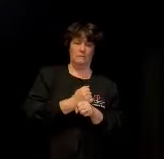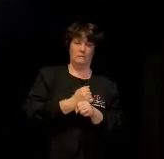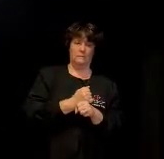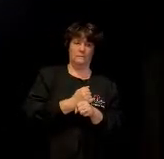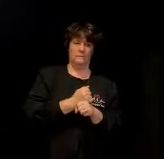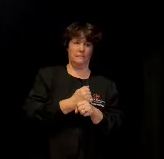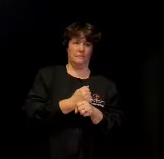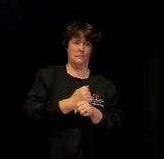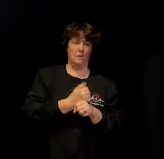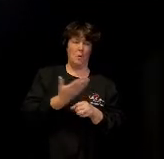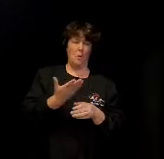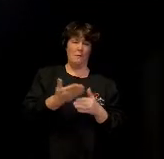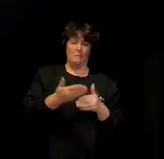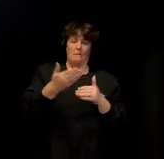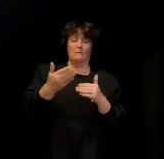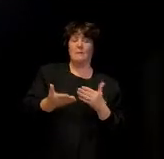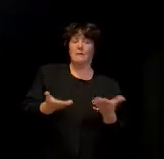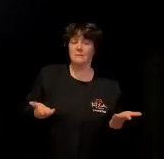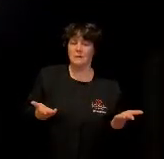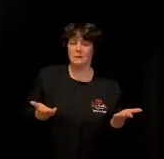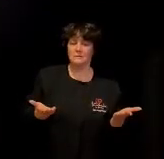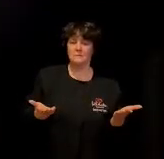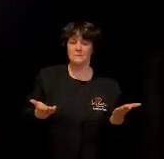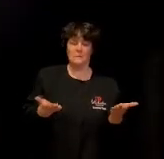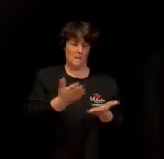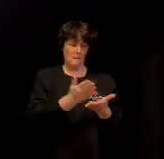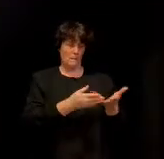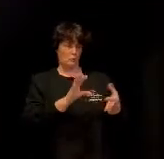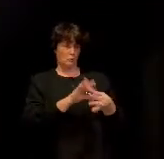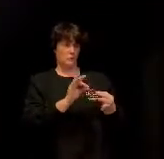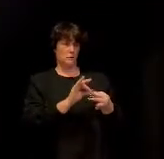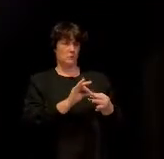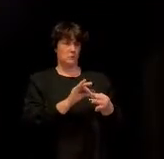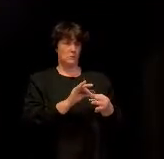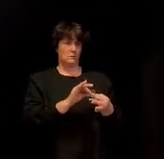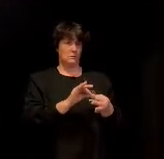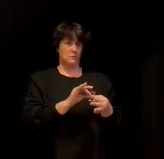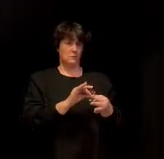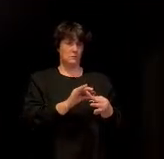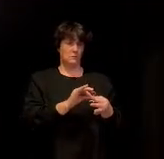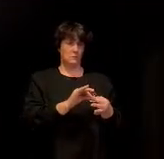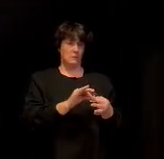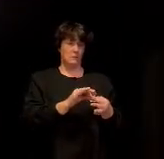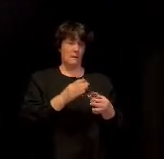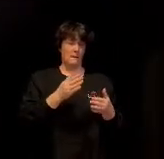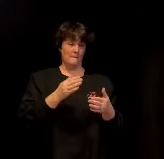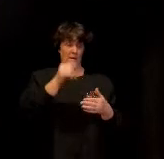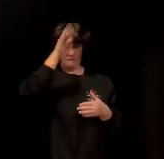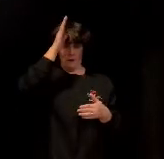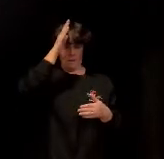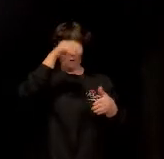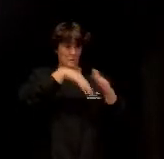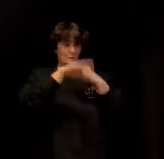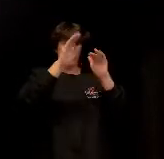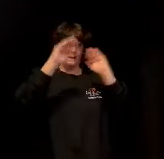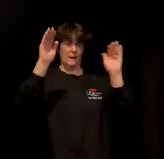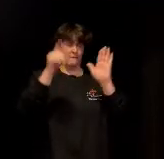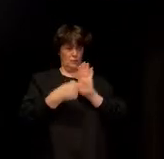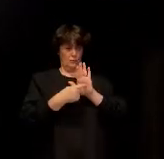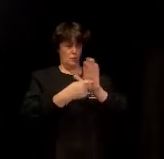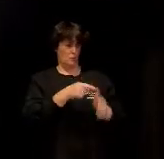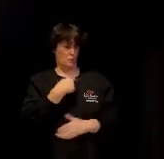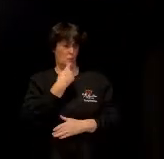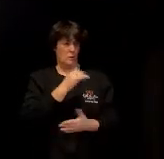And you know what's the next thing he says? What's the next part of that verse? Flesh and blood's not revealed this to you, but my Father which is in heaven. And then what's the next thing he